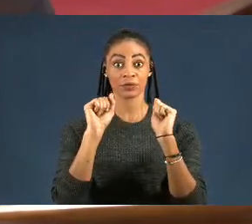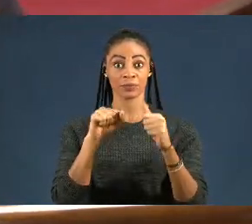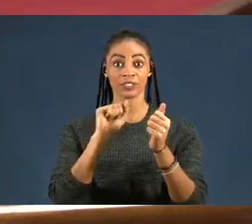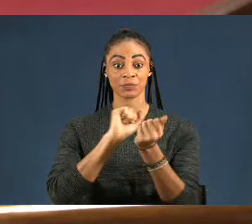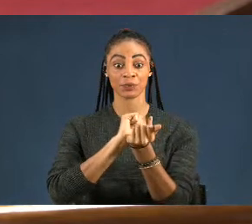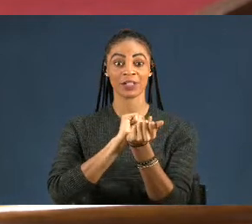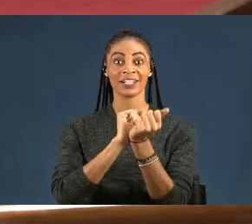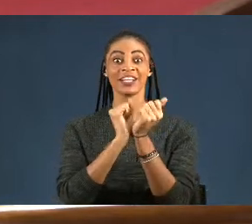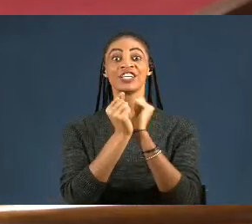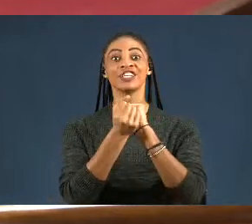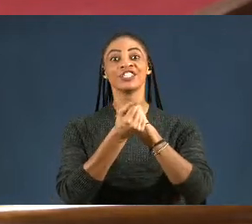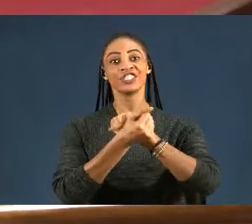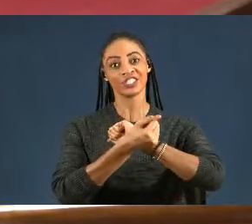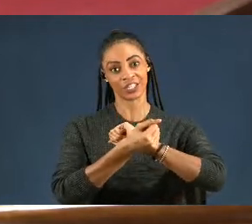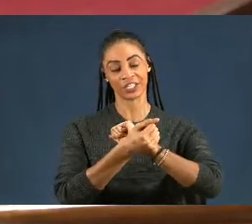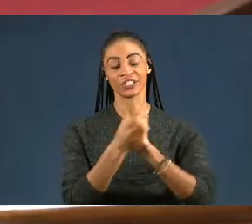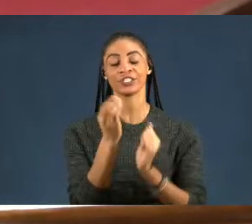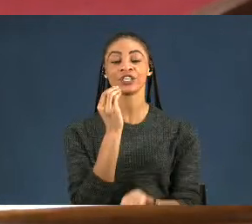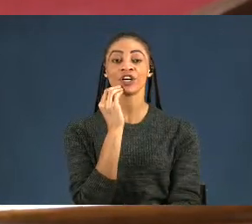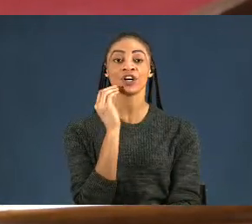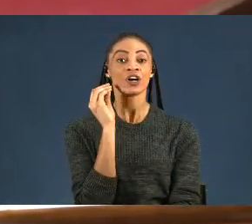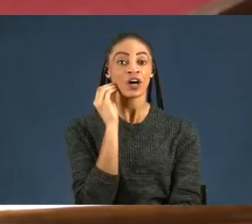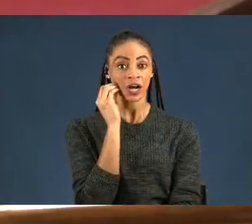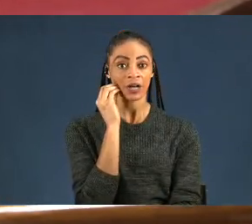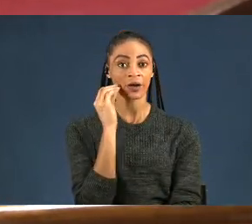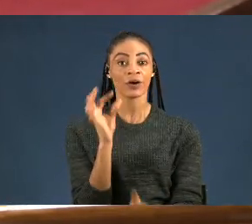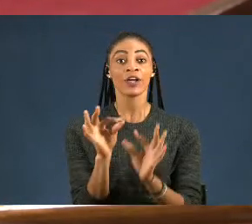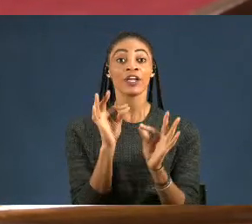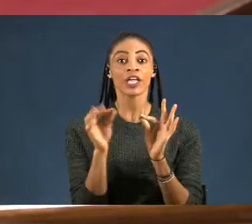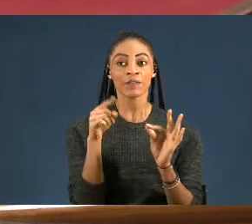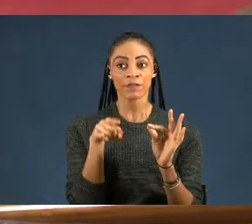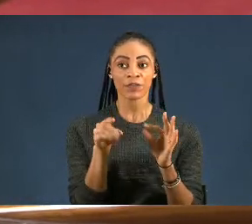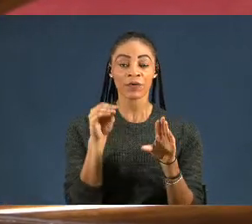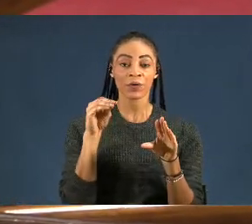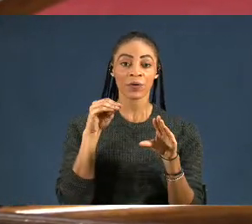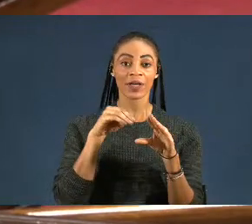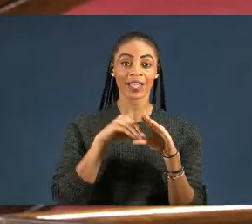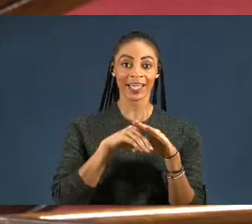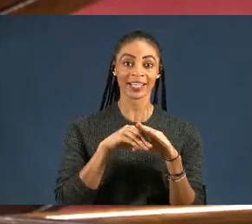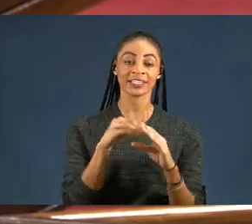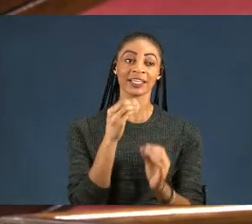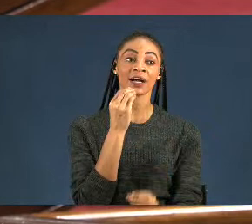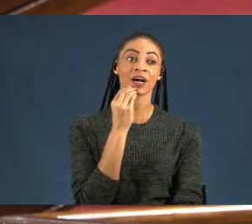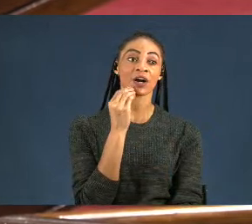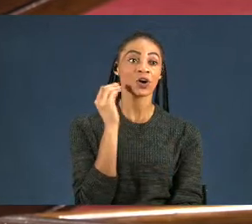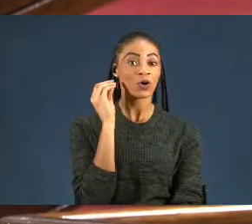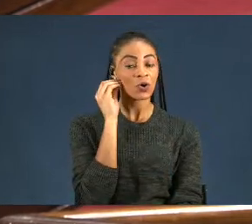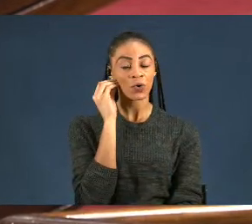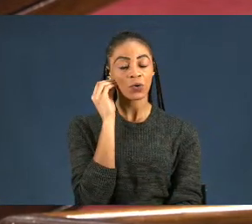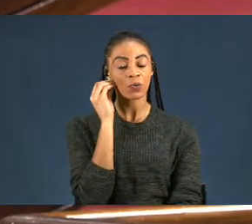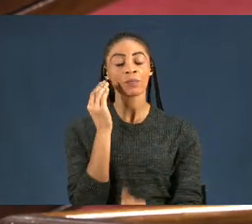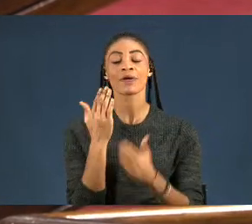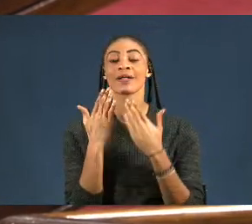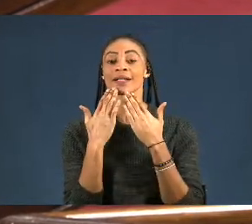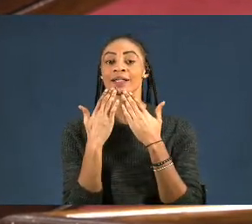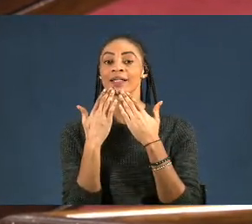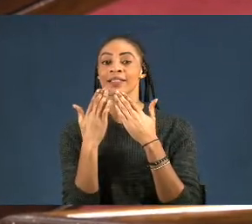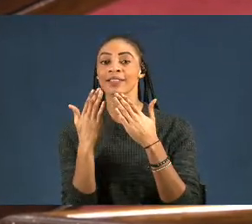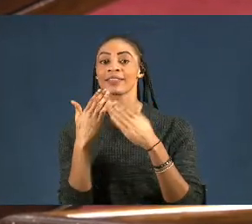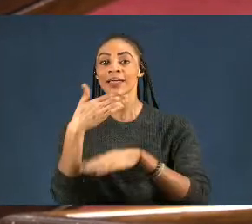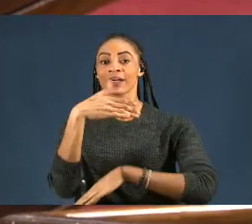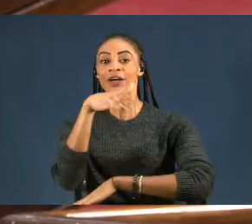environment. If you enter your home, and I thank God for the things men